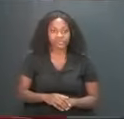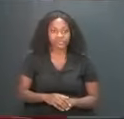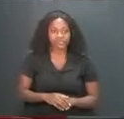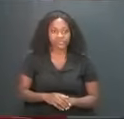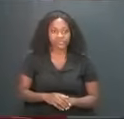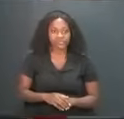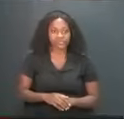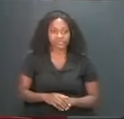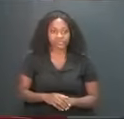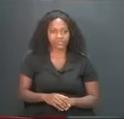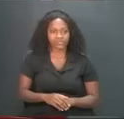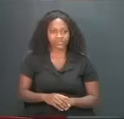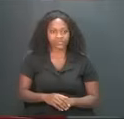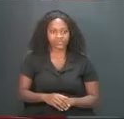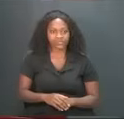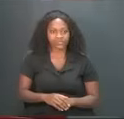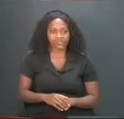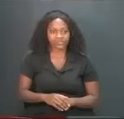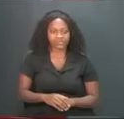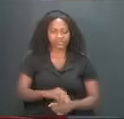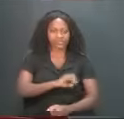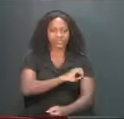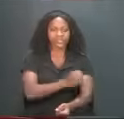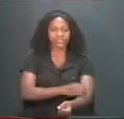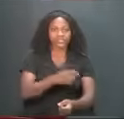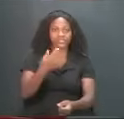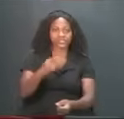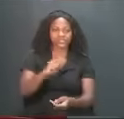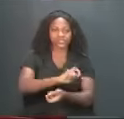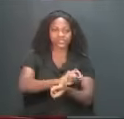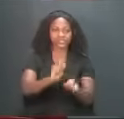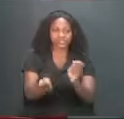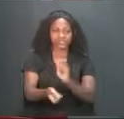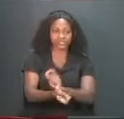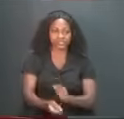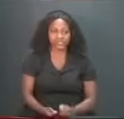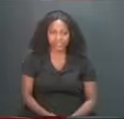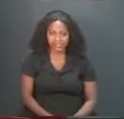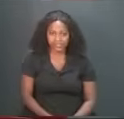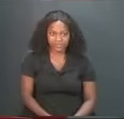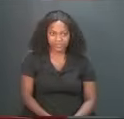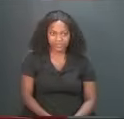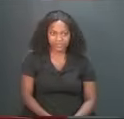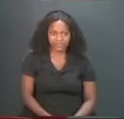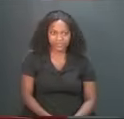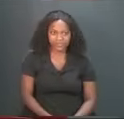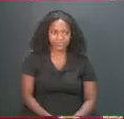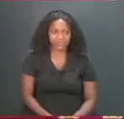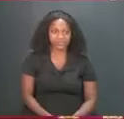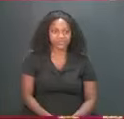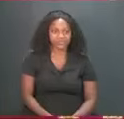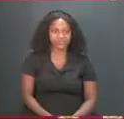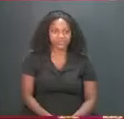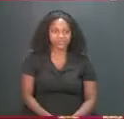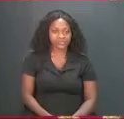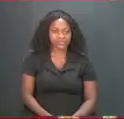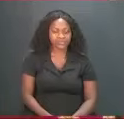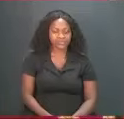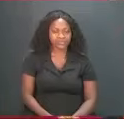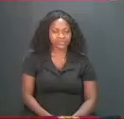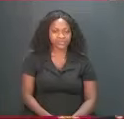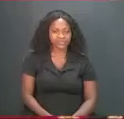Honorable members, the Minister for Energy and Green Transition, GNPC, for the year 2026.